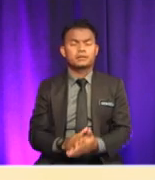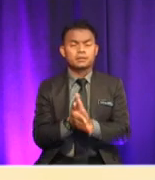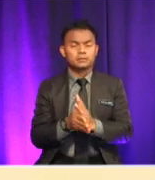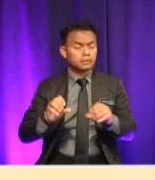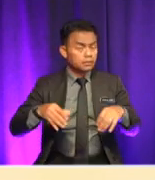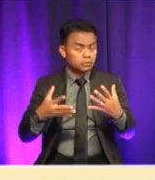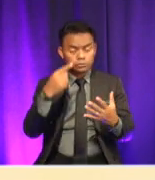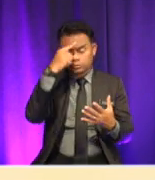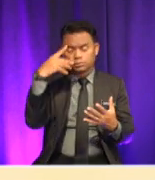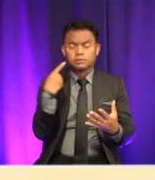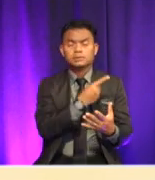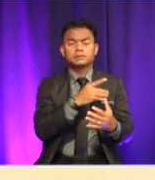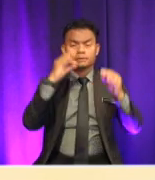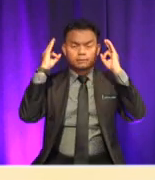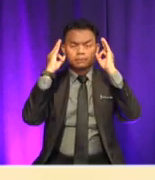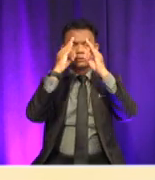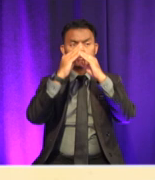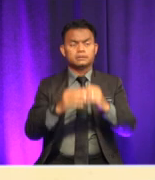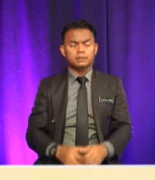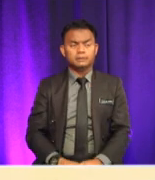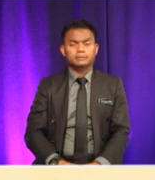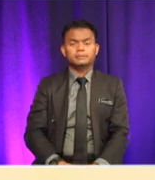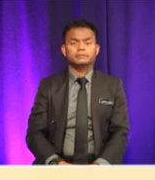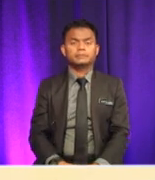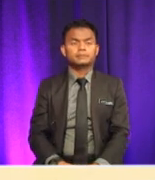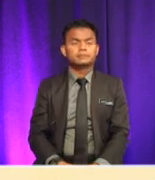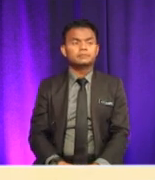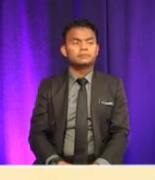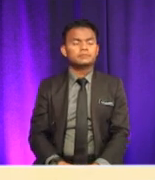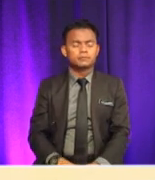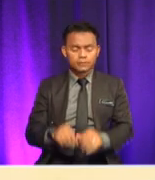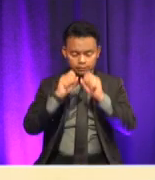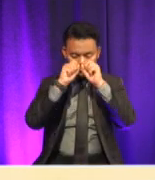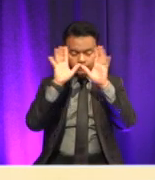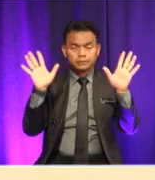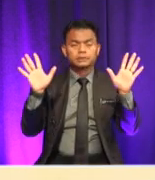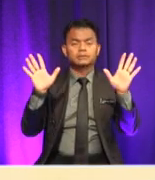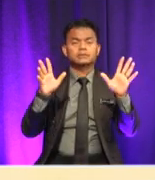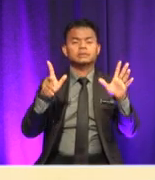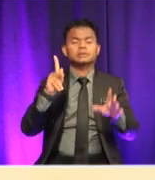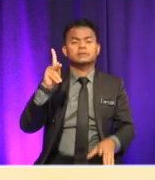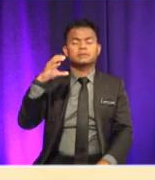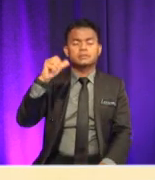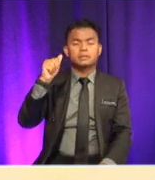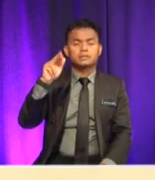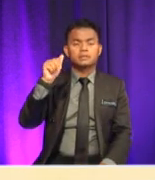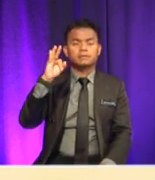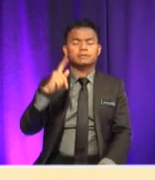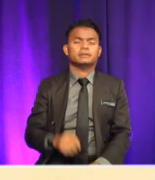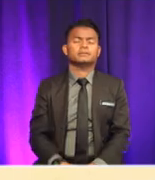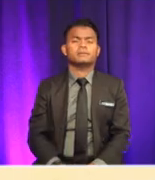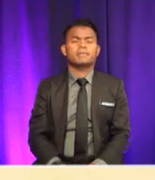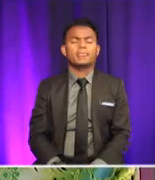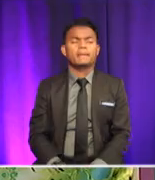to focus on writer's craft. Writer's craft. Yep. How she does it. So students